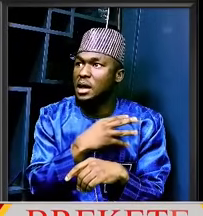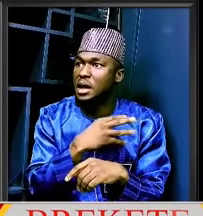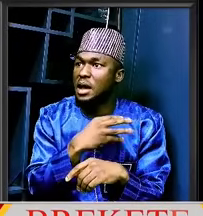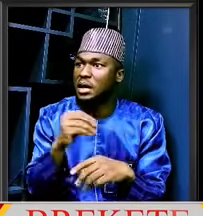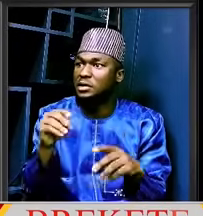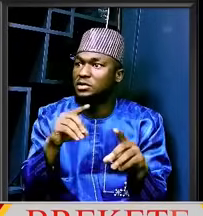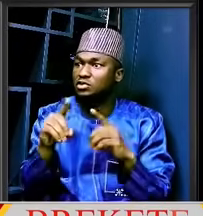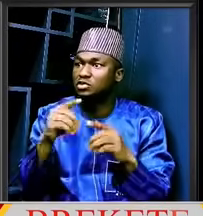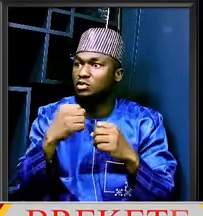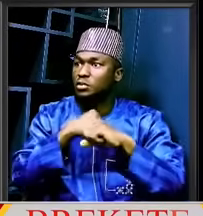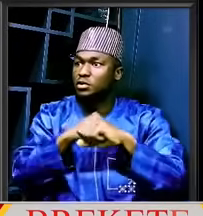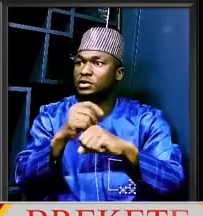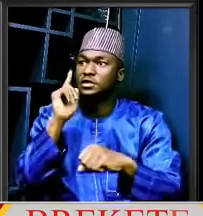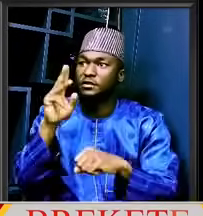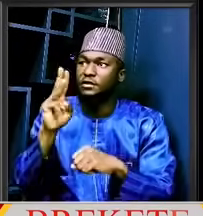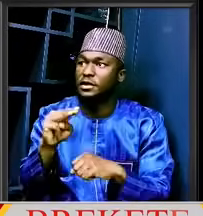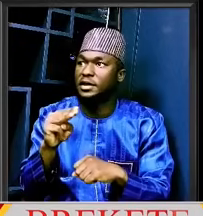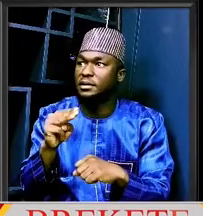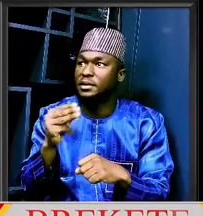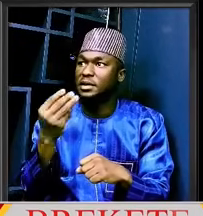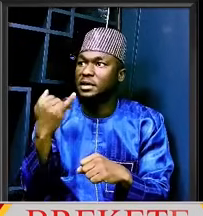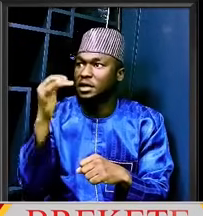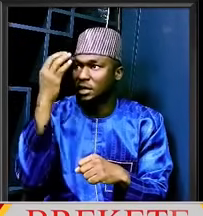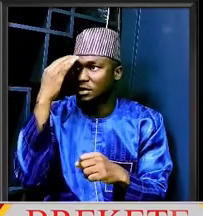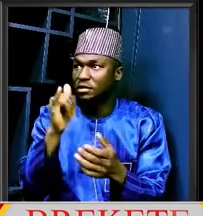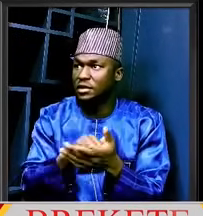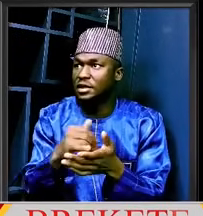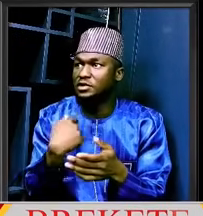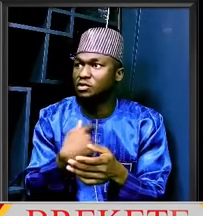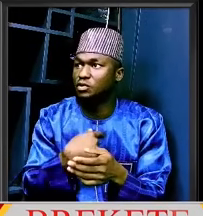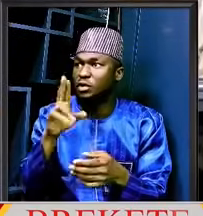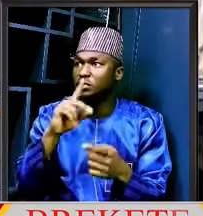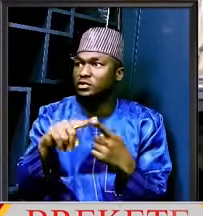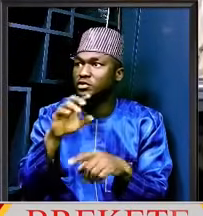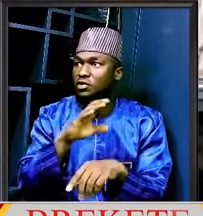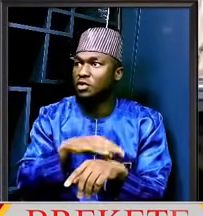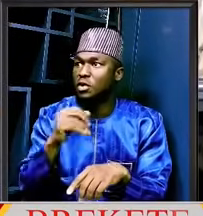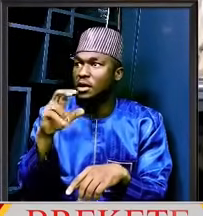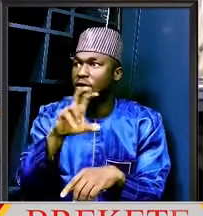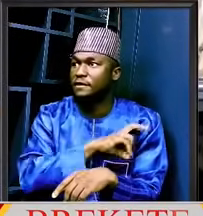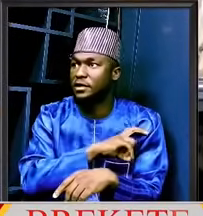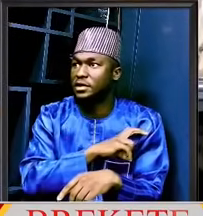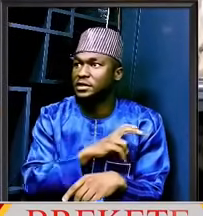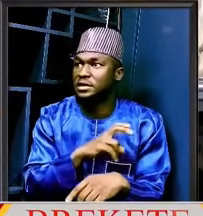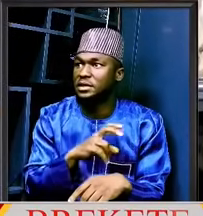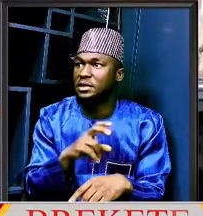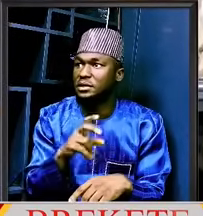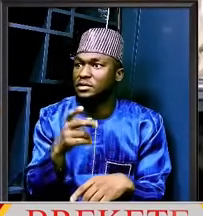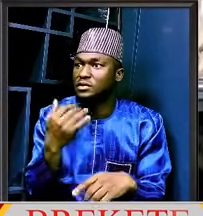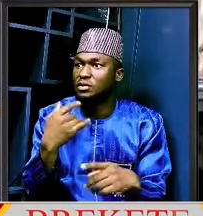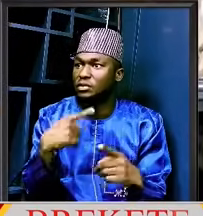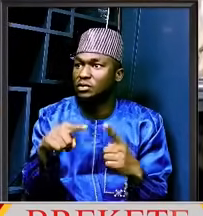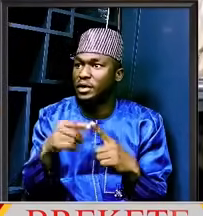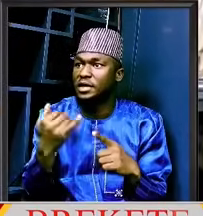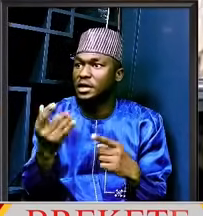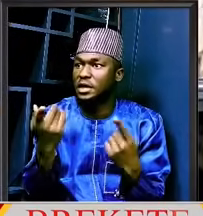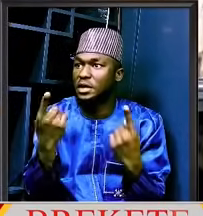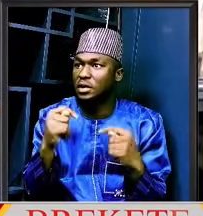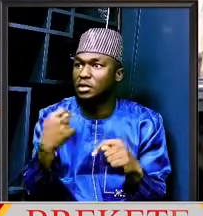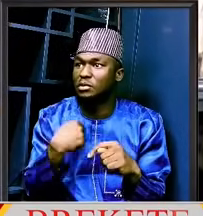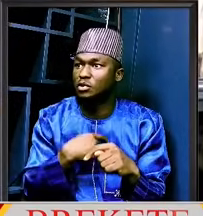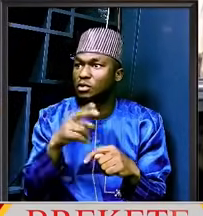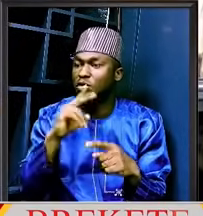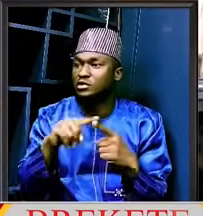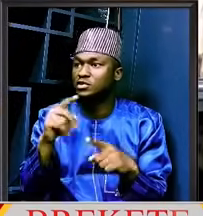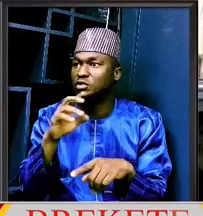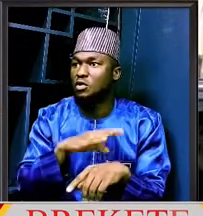protection for them. Because they knew that we always call police when police come. Can you imagine? When they come, we always call police.